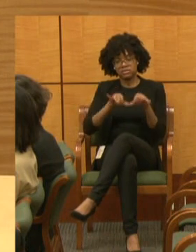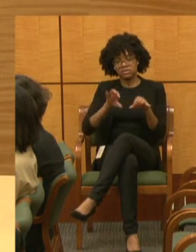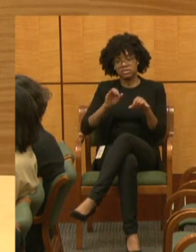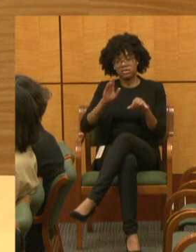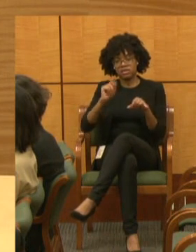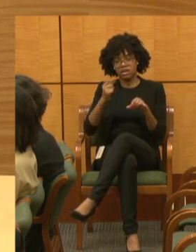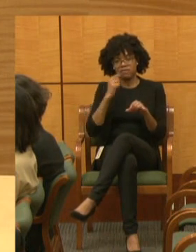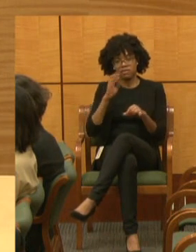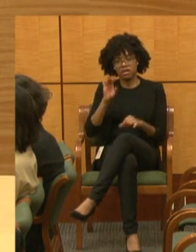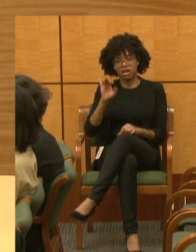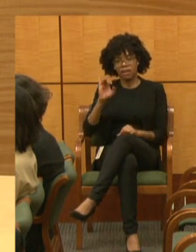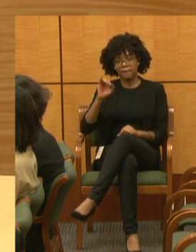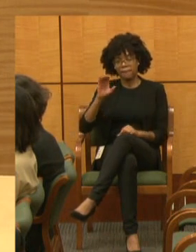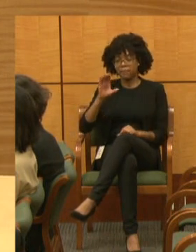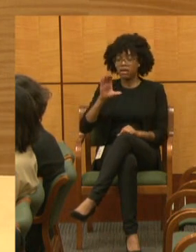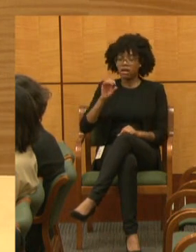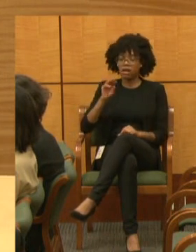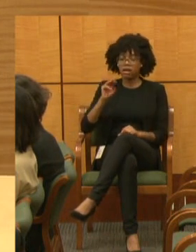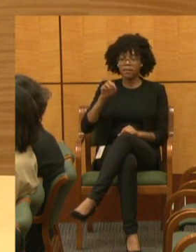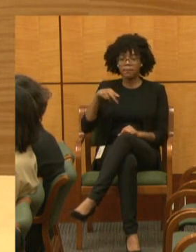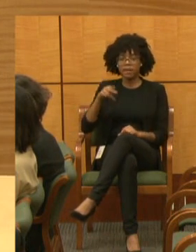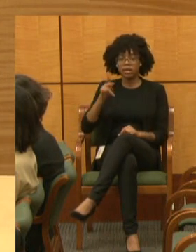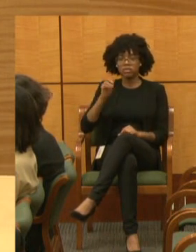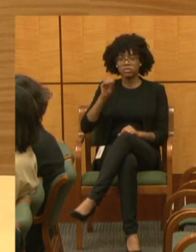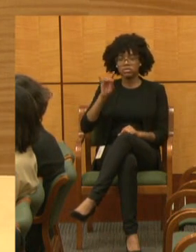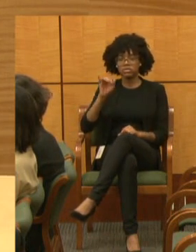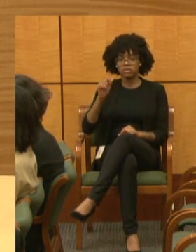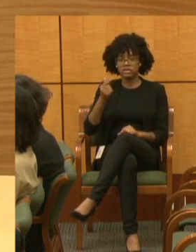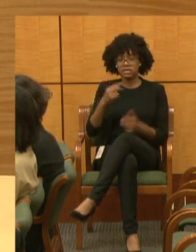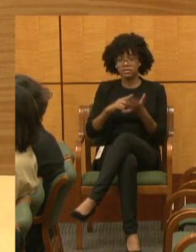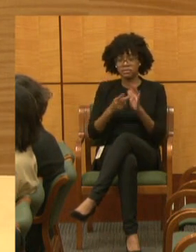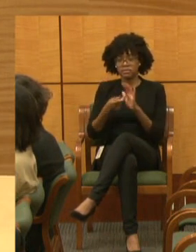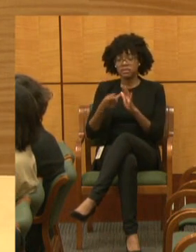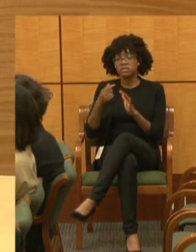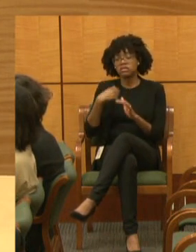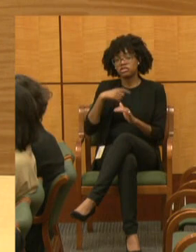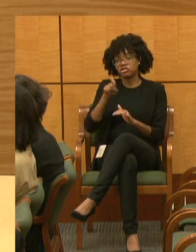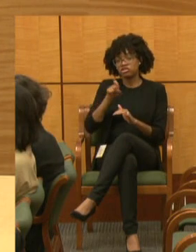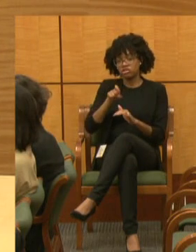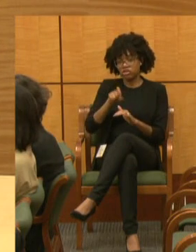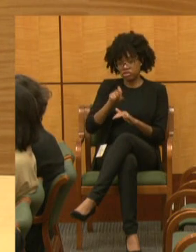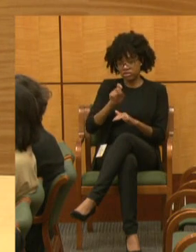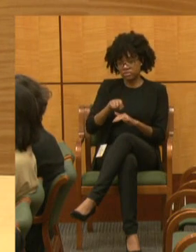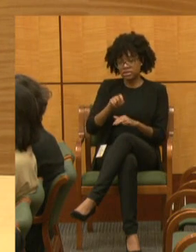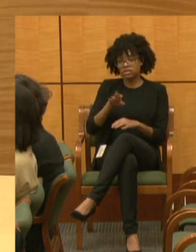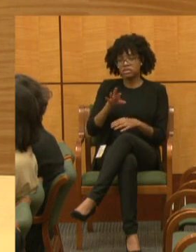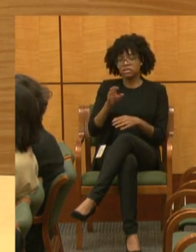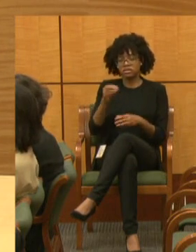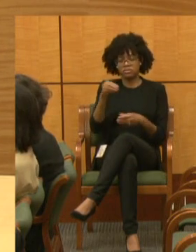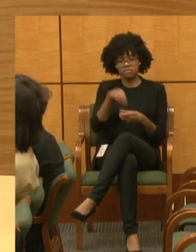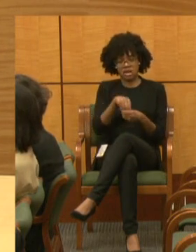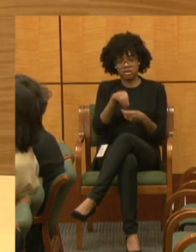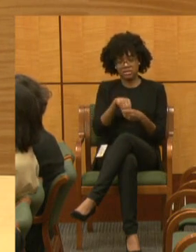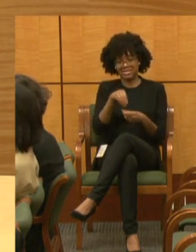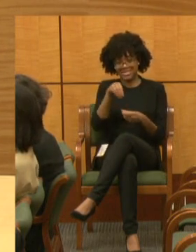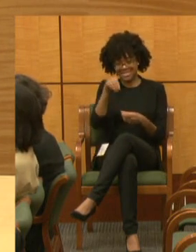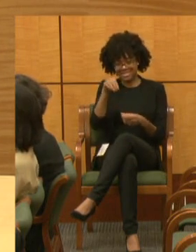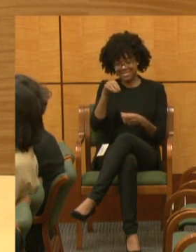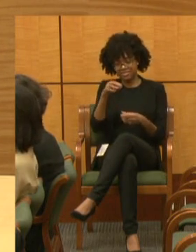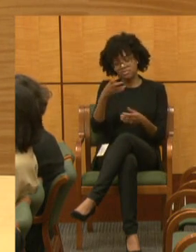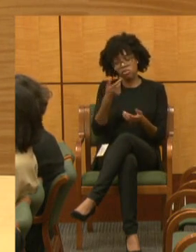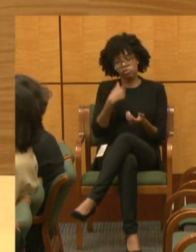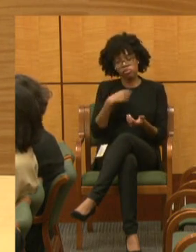APIs, are manufactured by FDA-registered facilities. And as